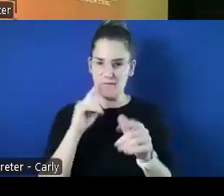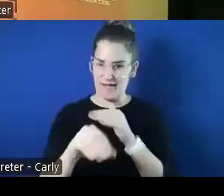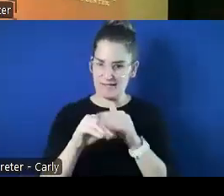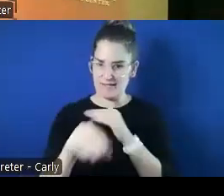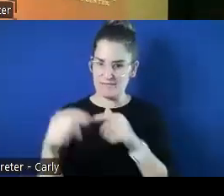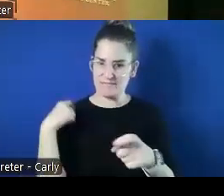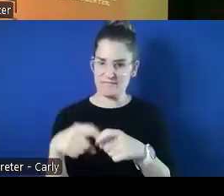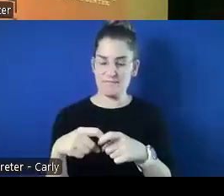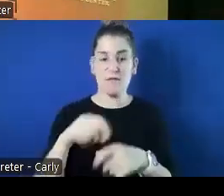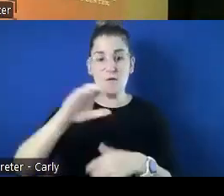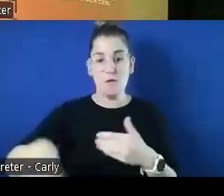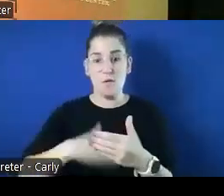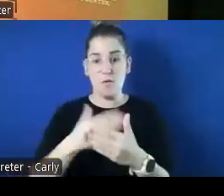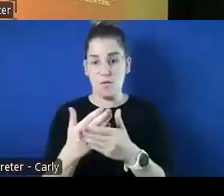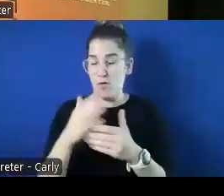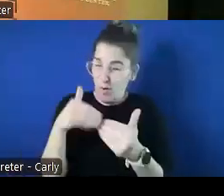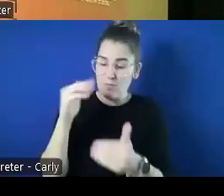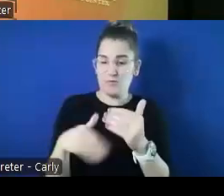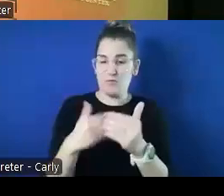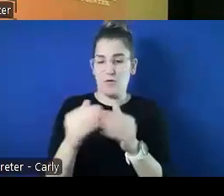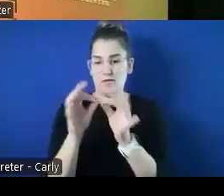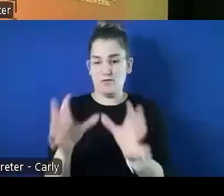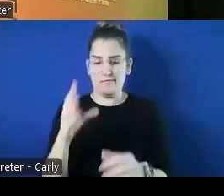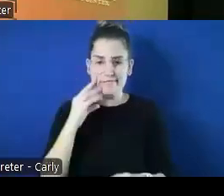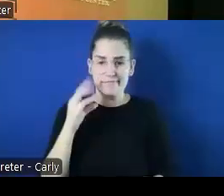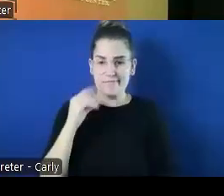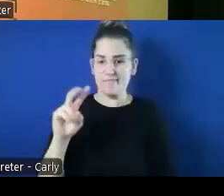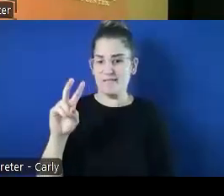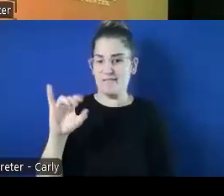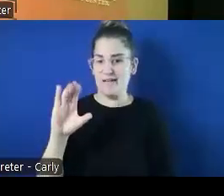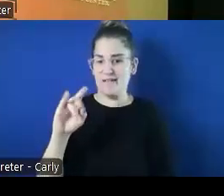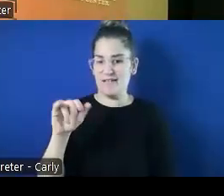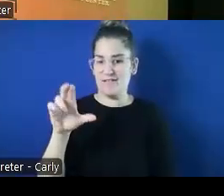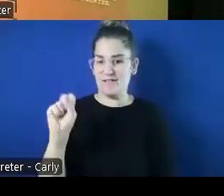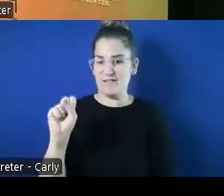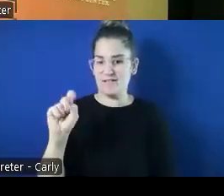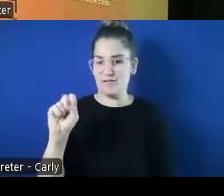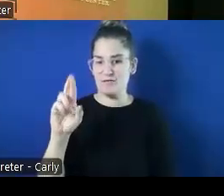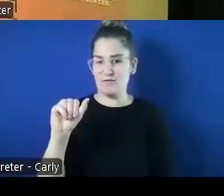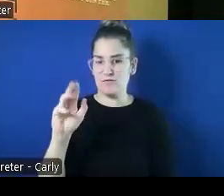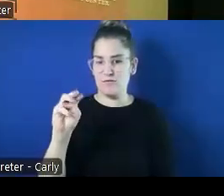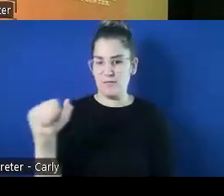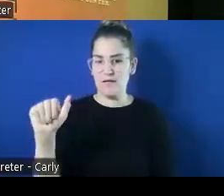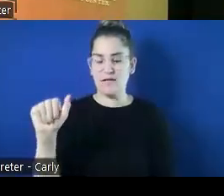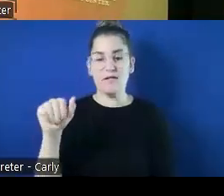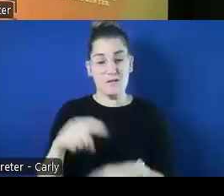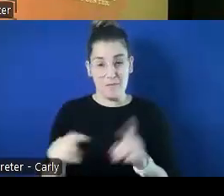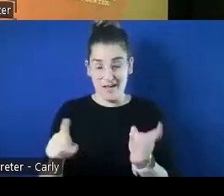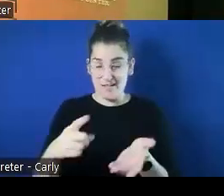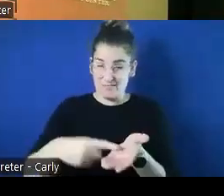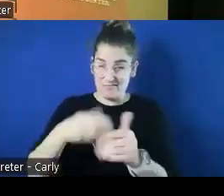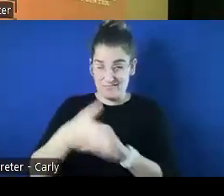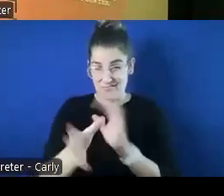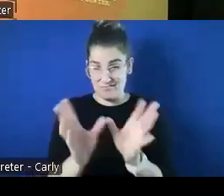all interviewed URMC Spanish interpreters had experienced vicarious trauma, yet debriefing is not standard practice. We should help protect